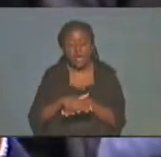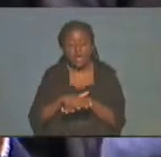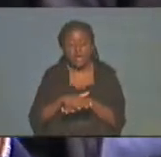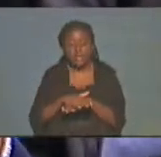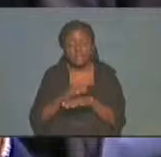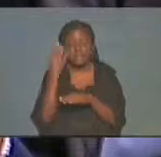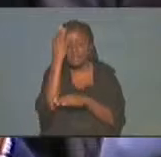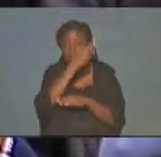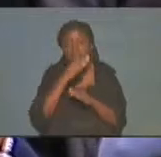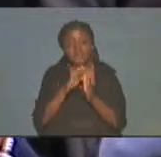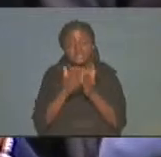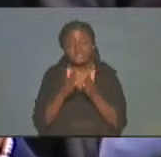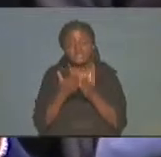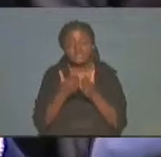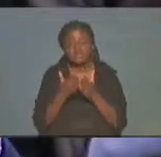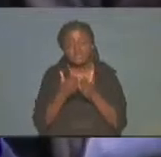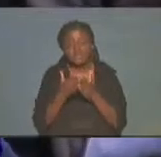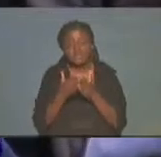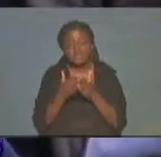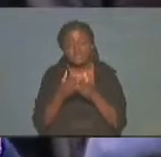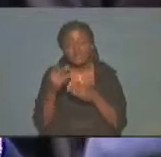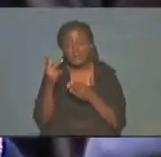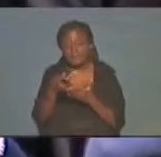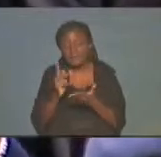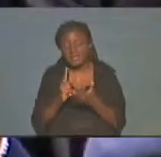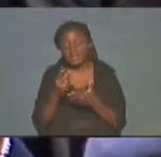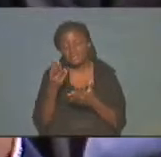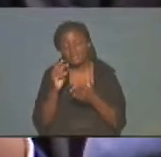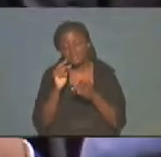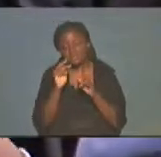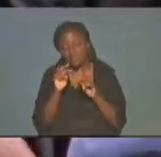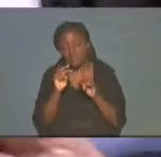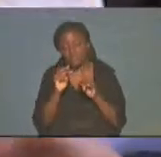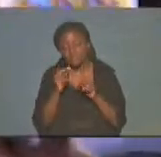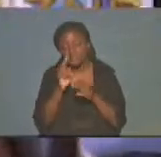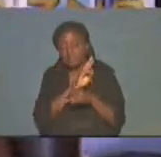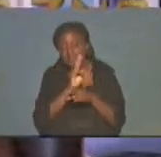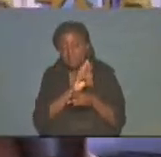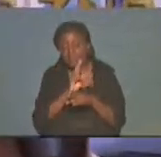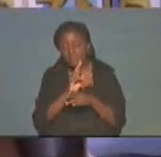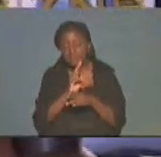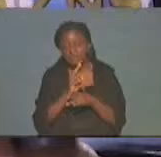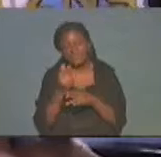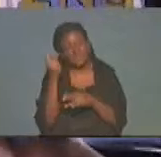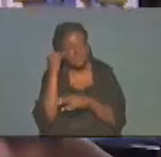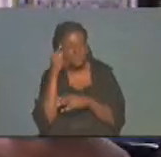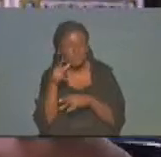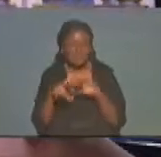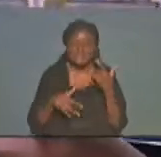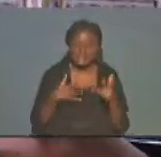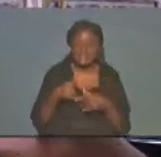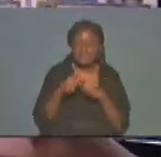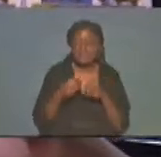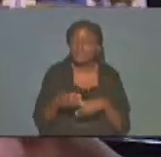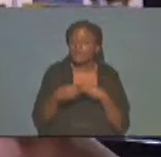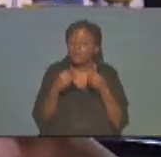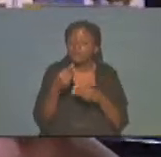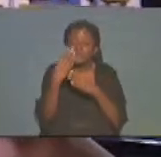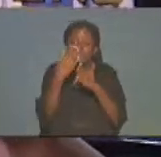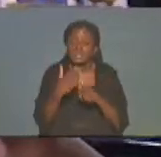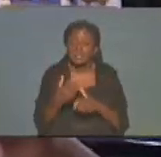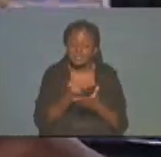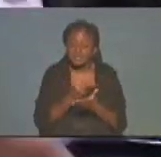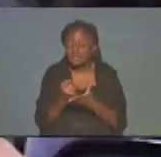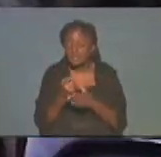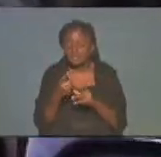and review the video, or even join us now live. And I know you're excited about, offering Bahamian